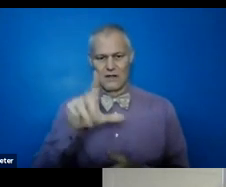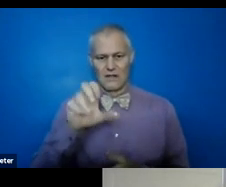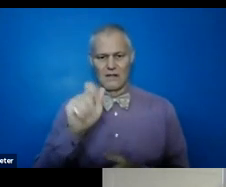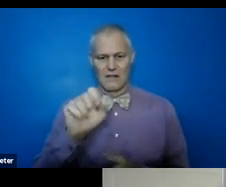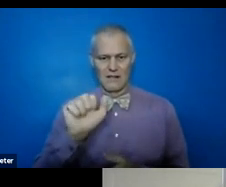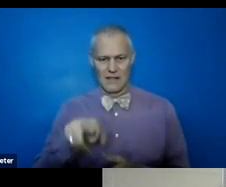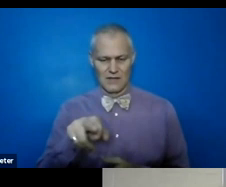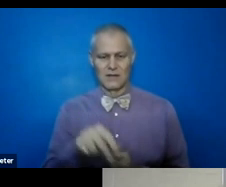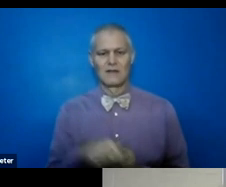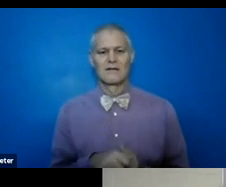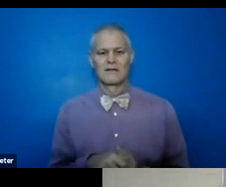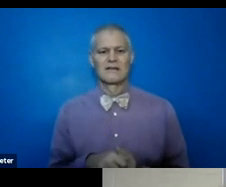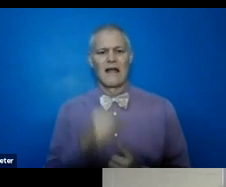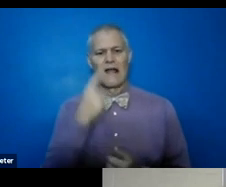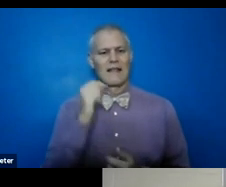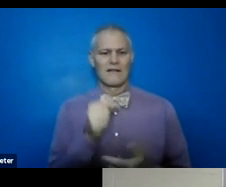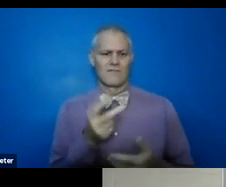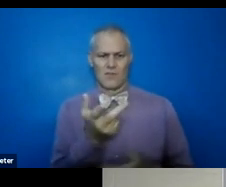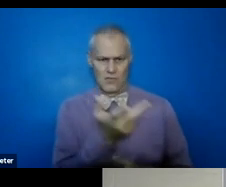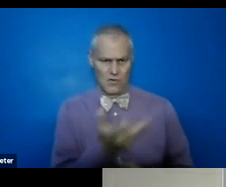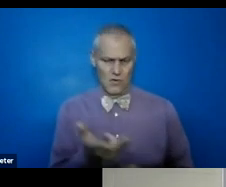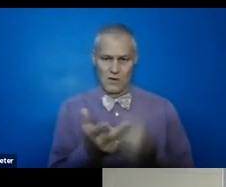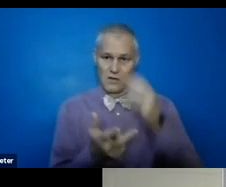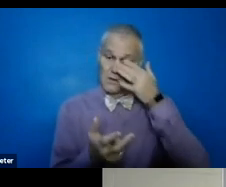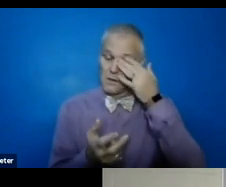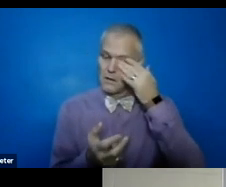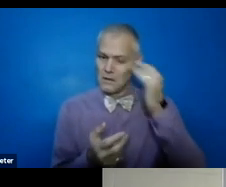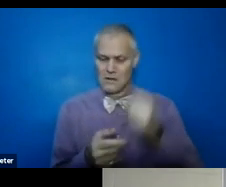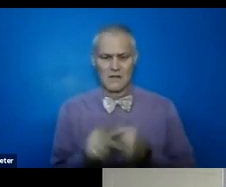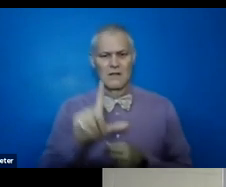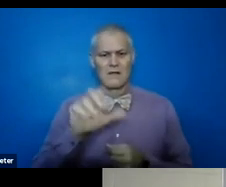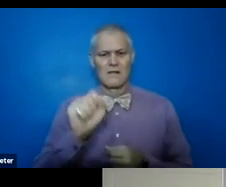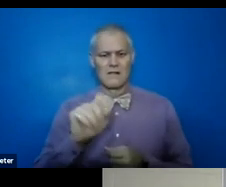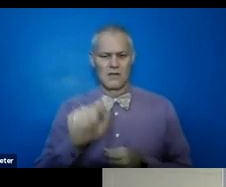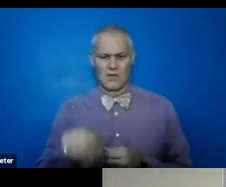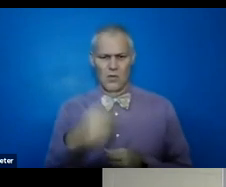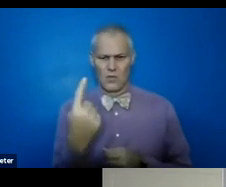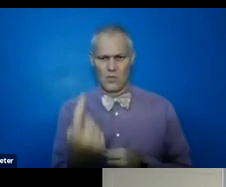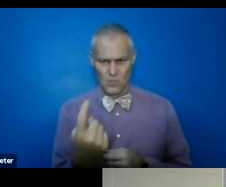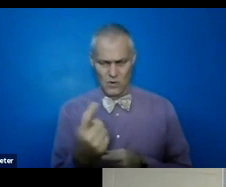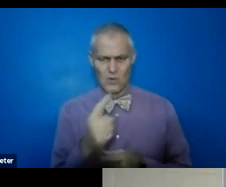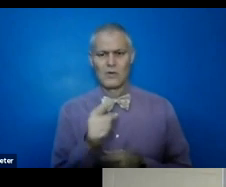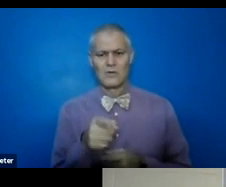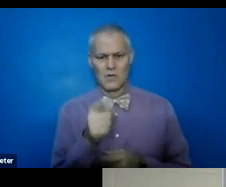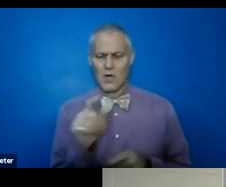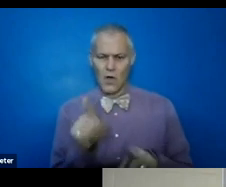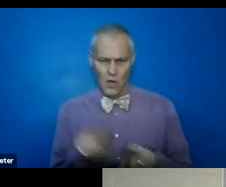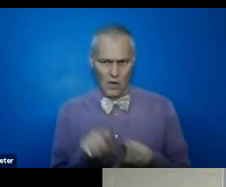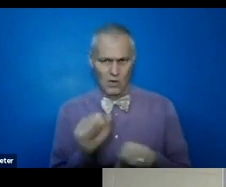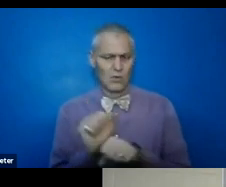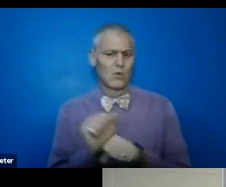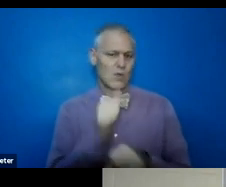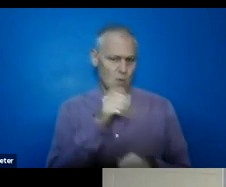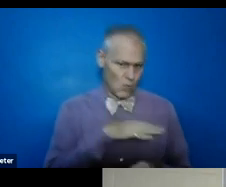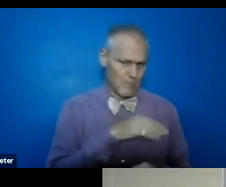because I think of the three of you, Lester, you're the only one who also works with girls and women as